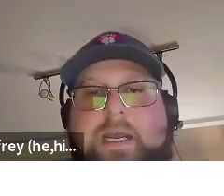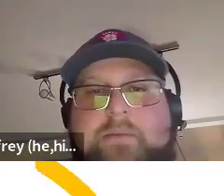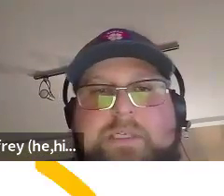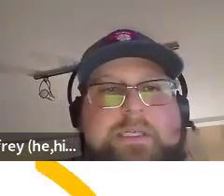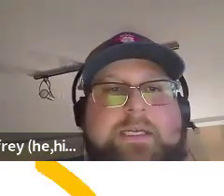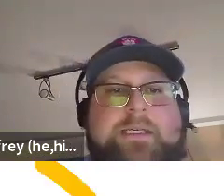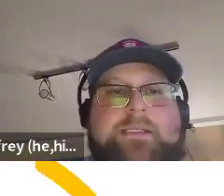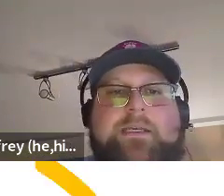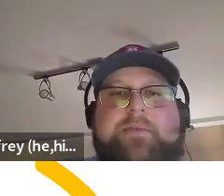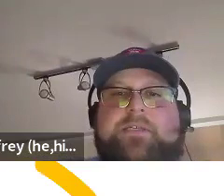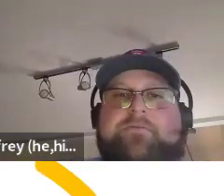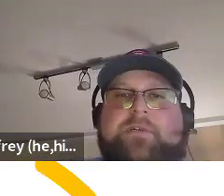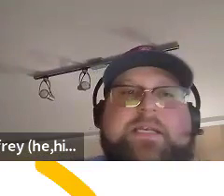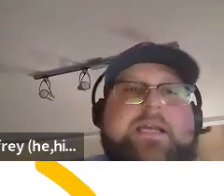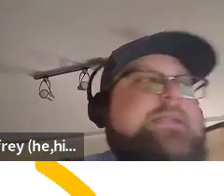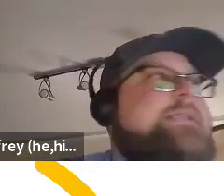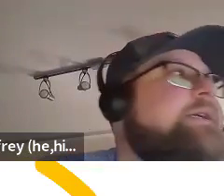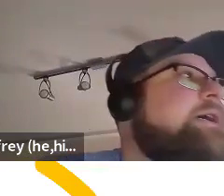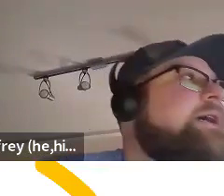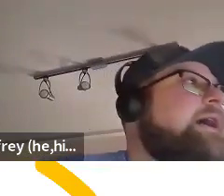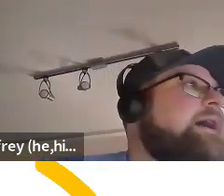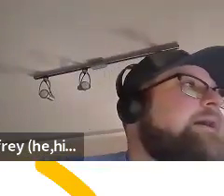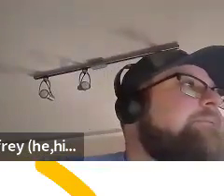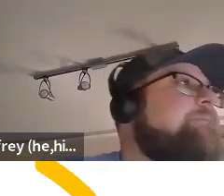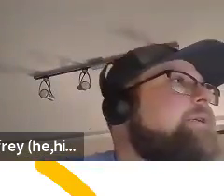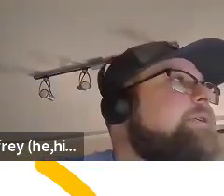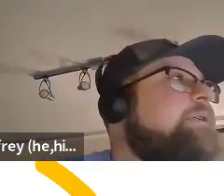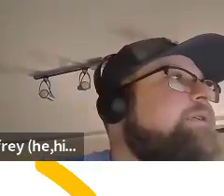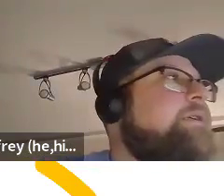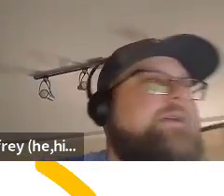All right, I'm just gonna skip this for a second.